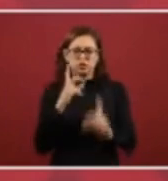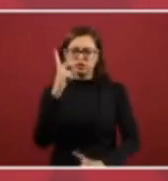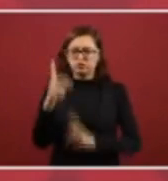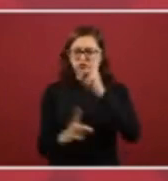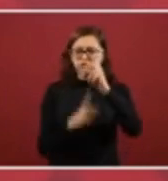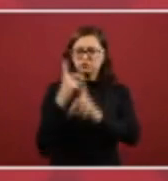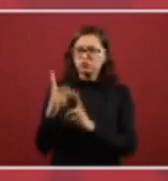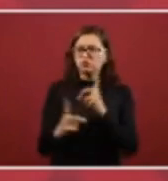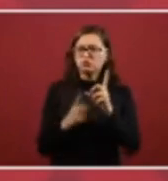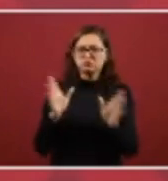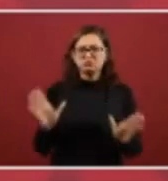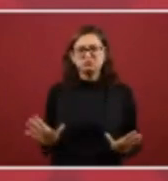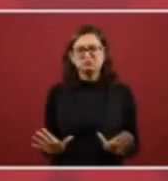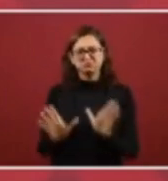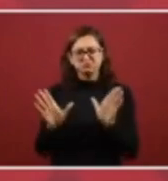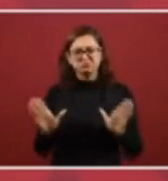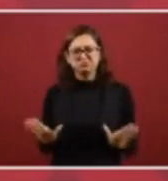that they would